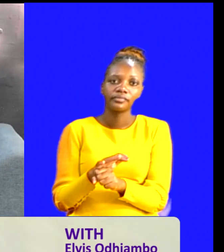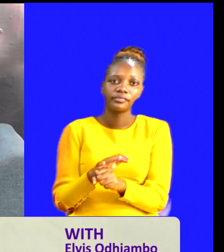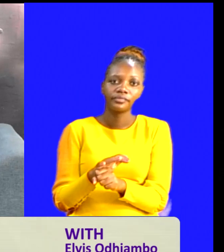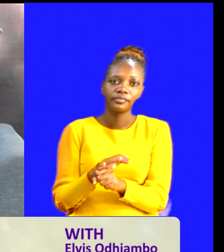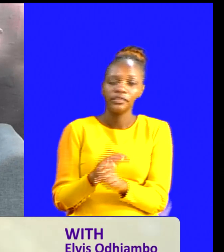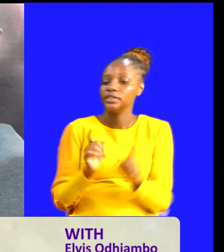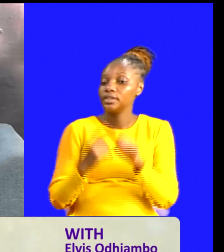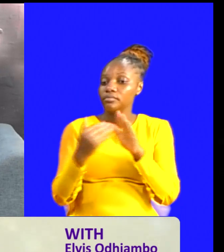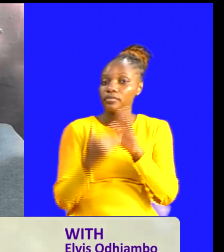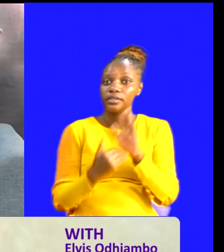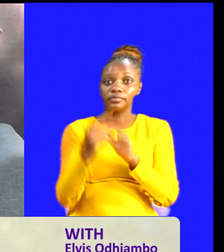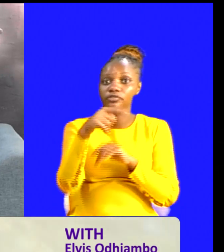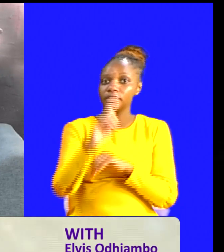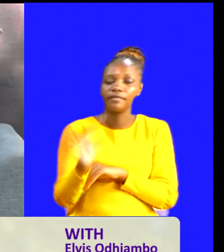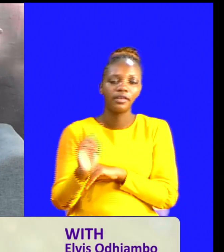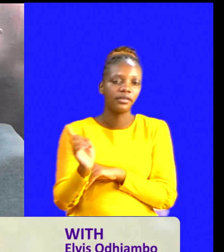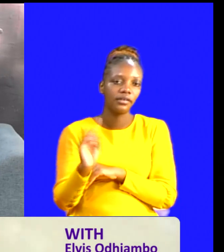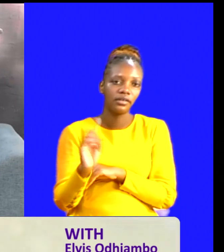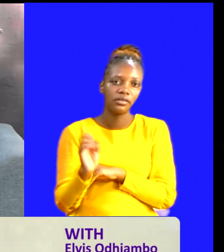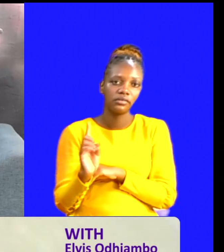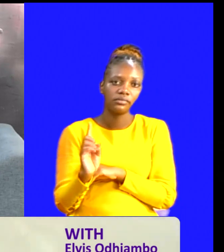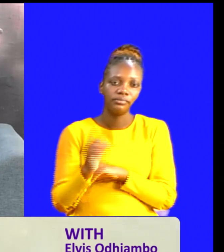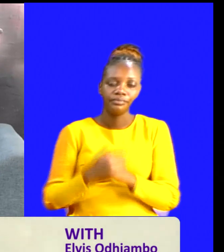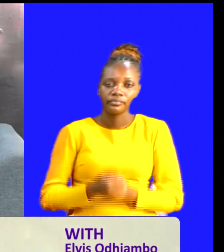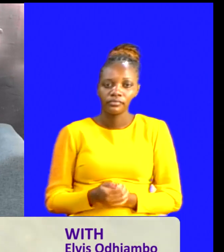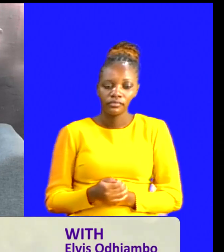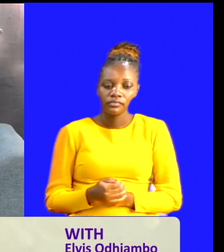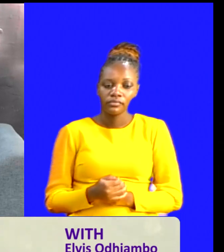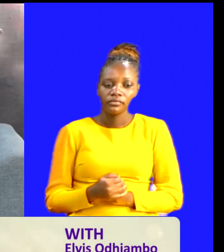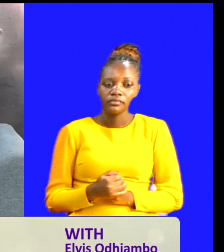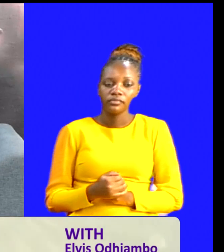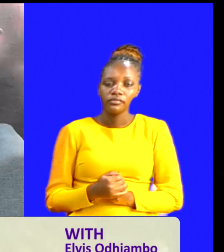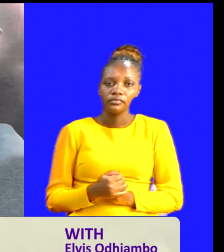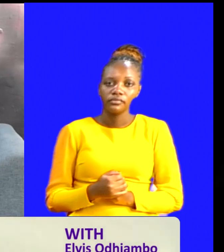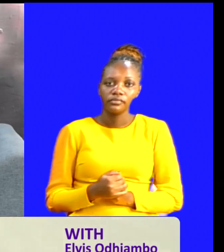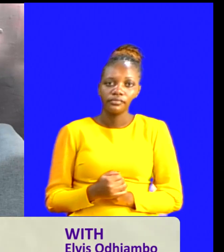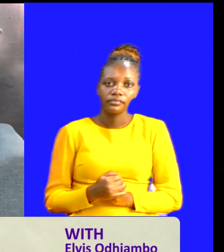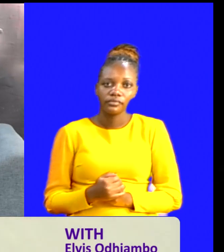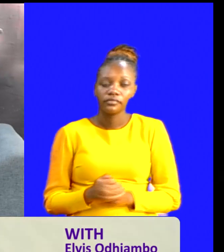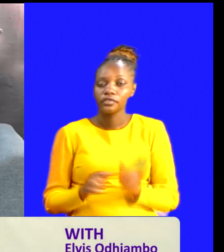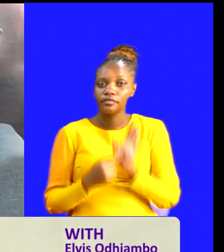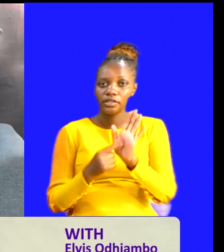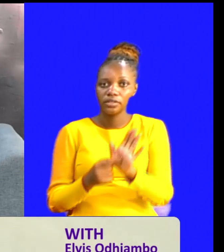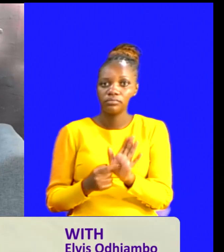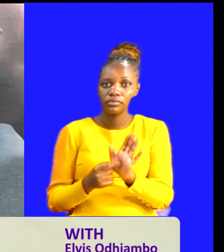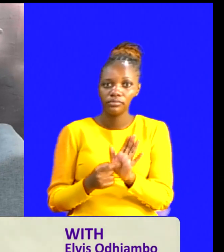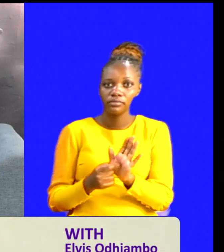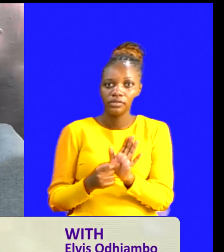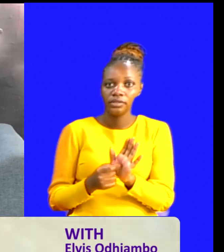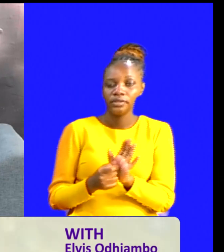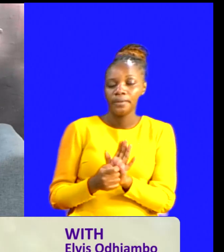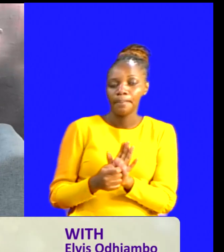you'll not limit yourself to, you know, just only your defect in the particular races you're running. For example, look at